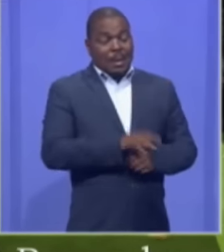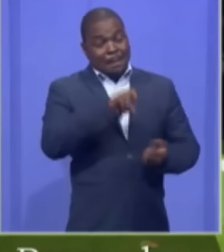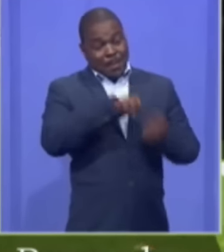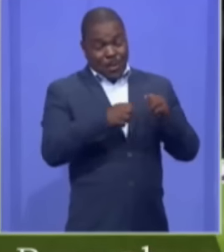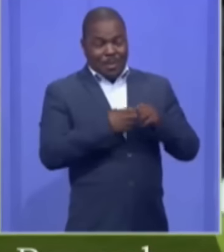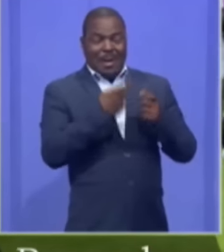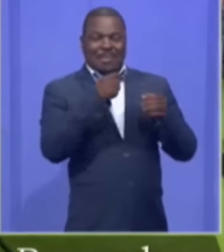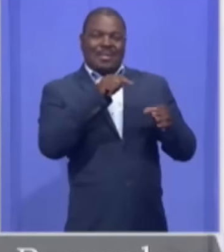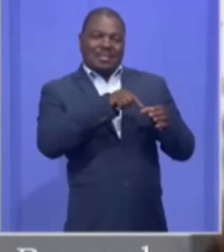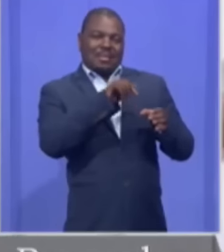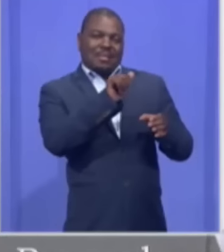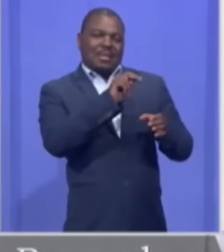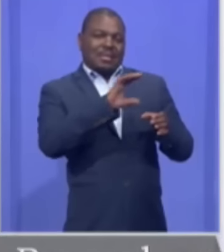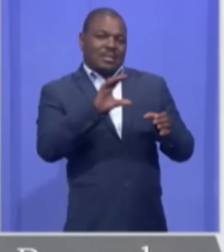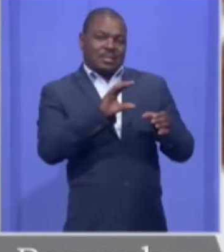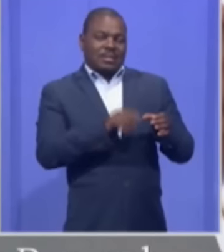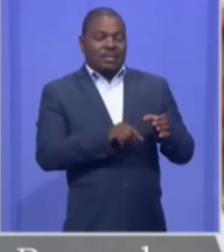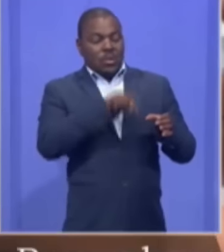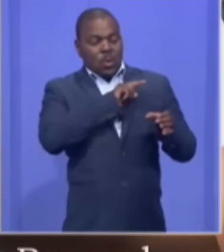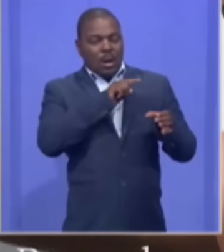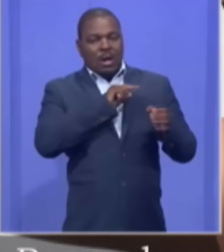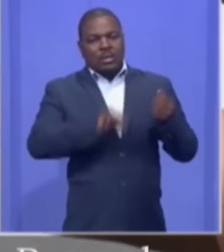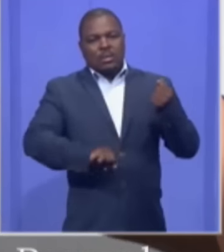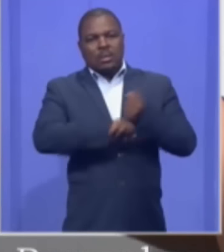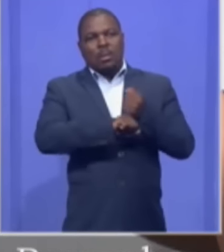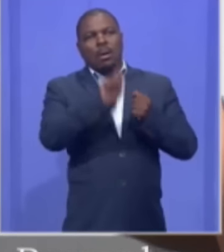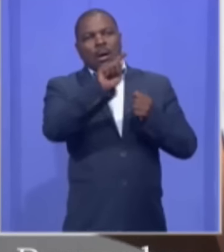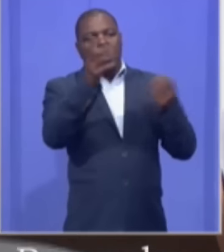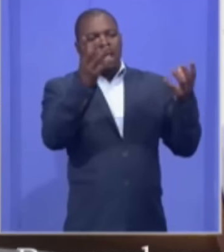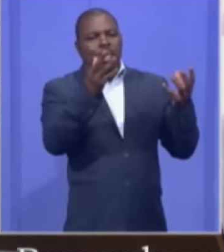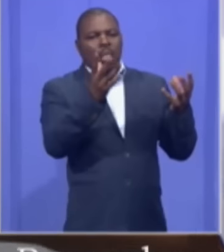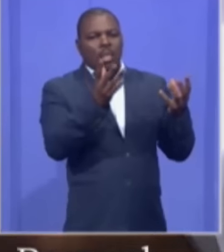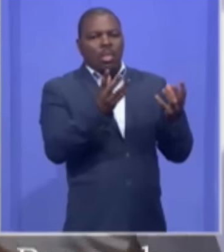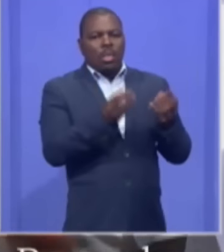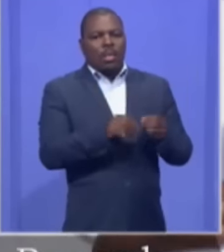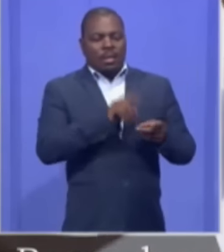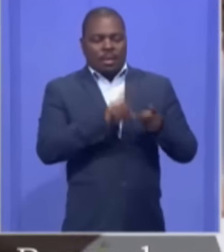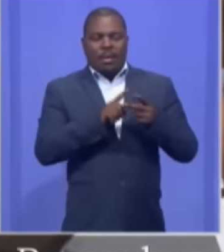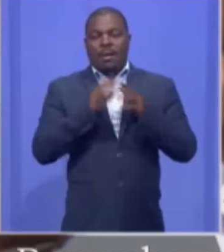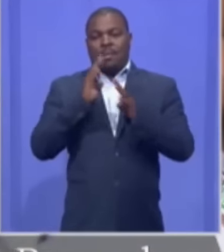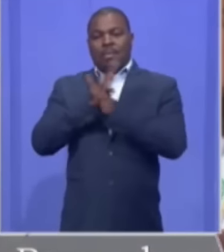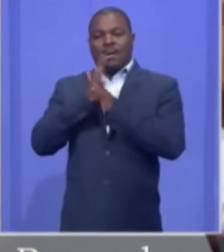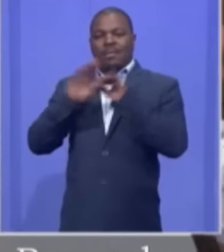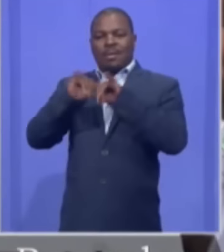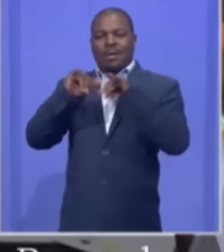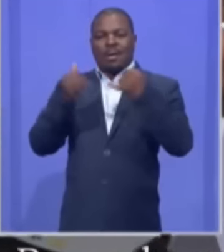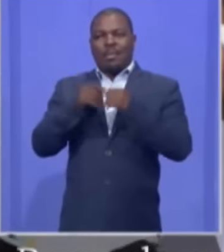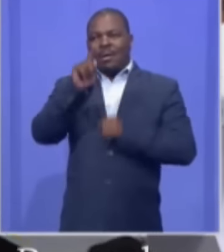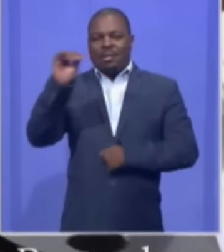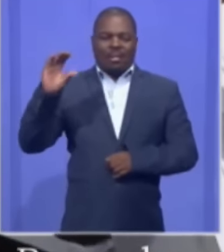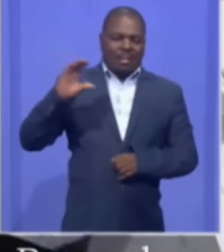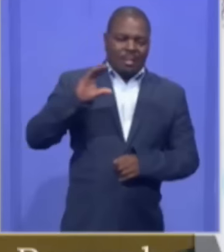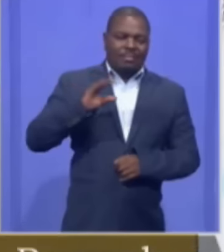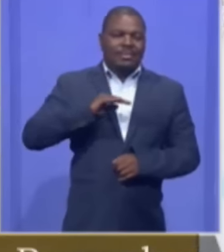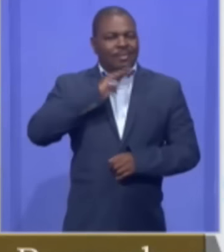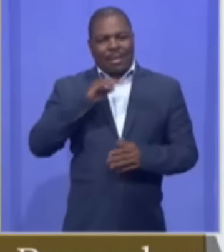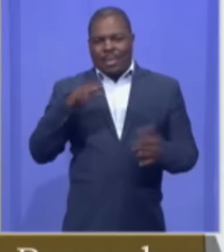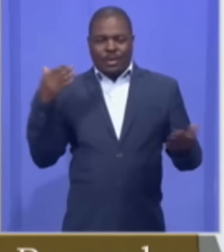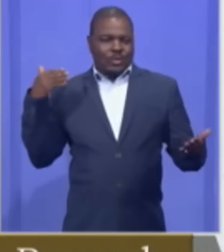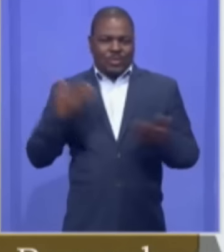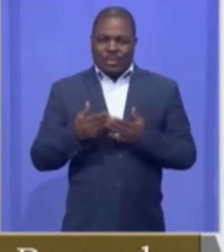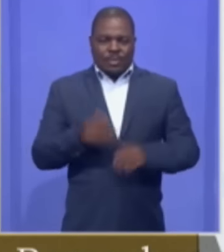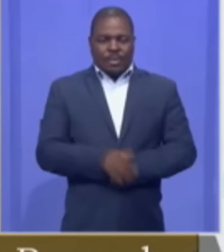mokgeng nakong ena eo botshehetsi ba yona bo ntseng bo fokotseha mme le dikhamphane tsa private di seng di sa kenye letsoho haholo.